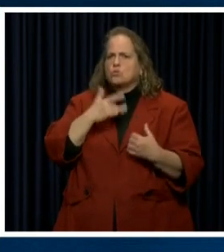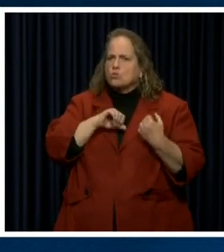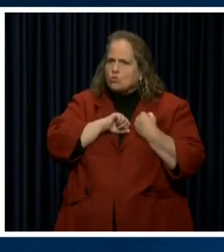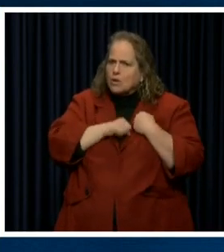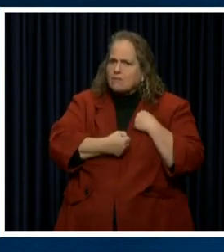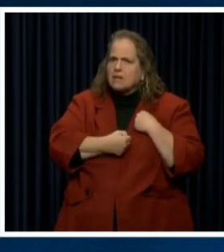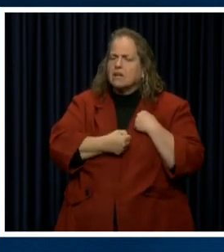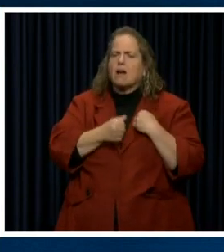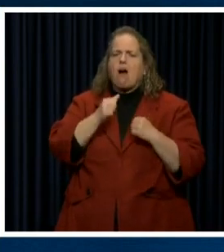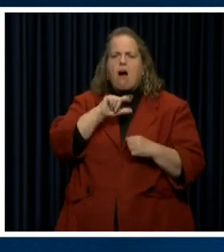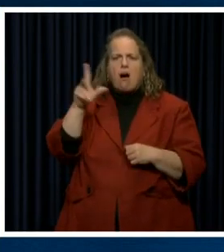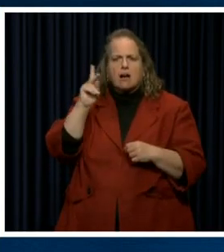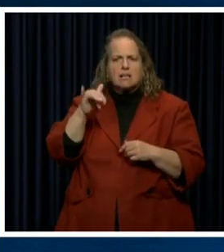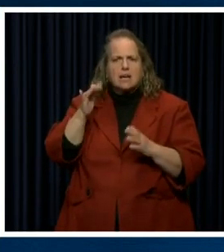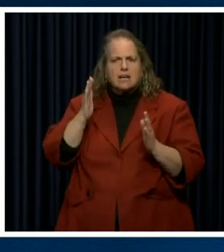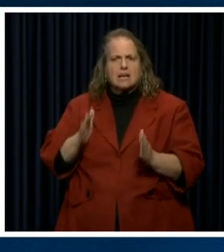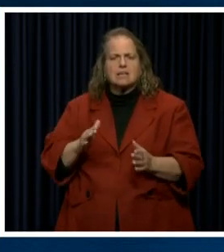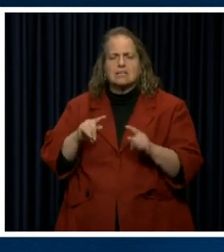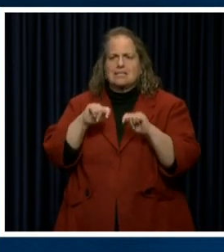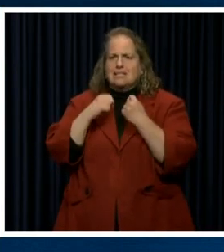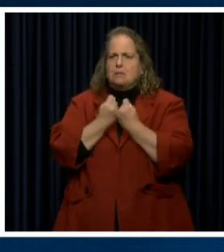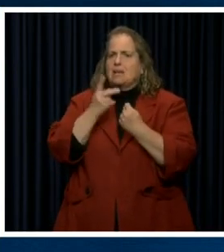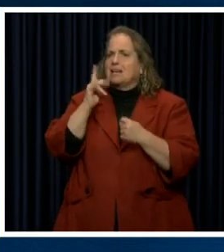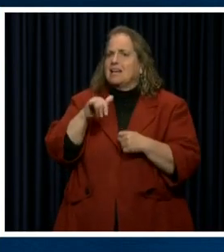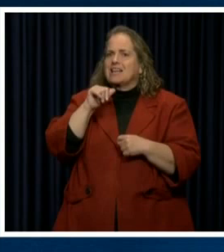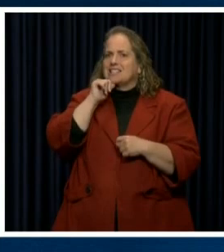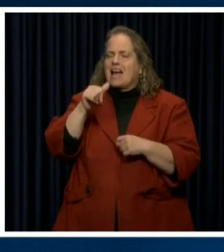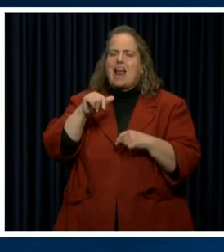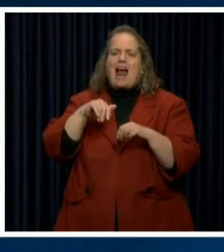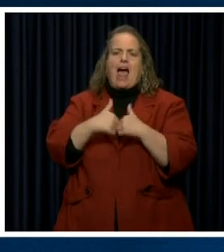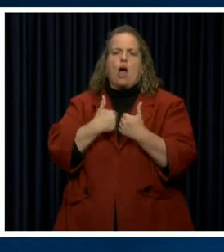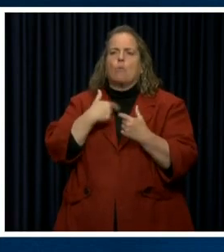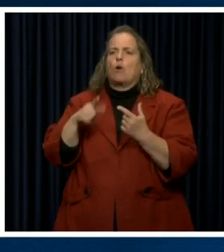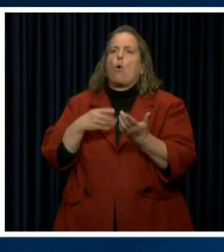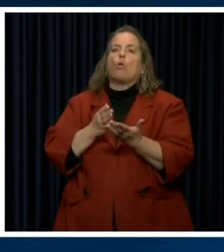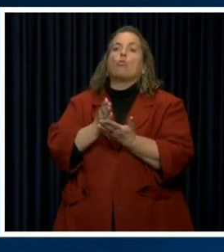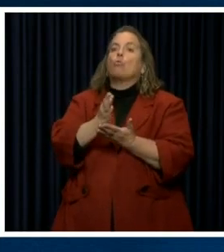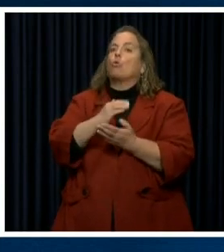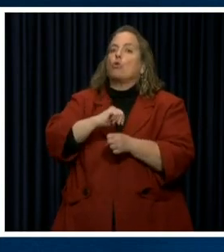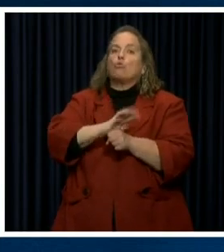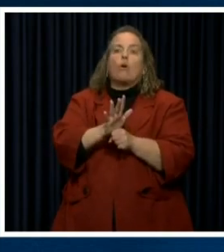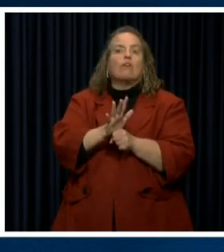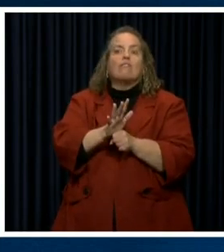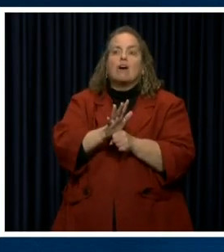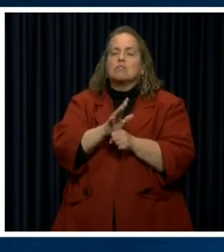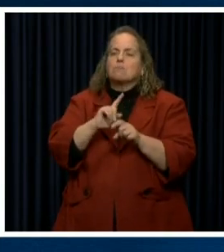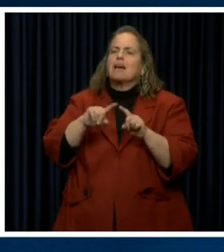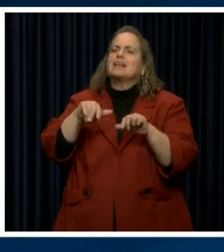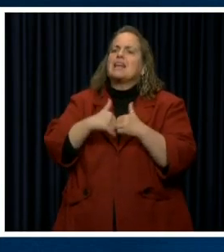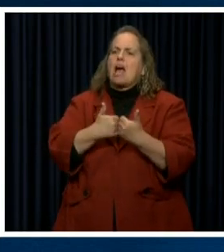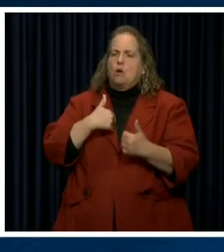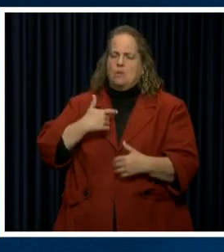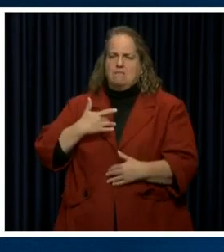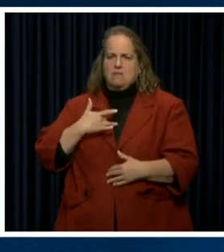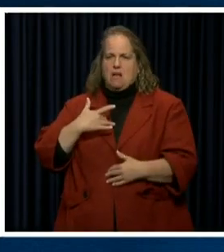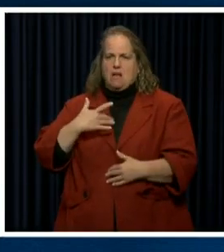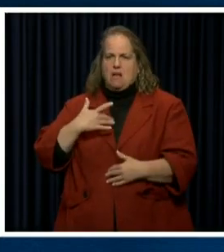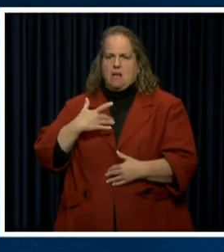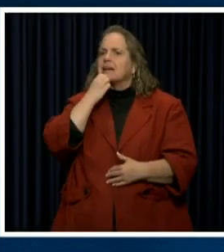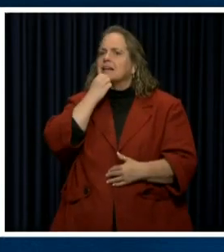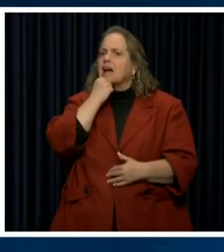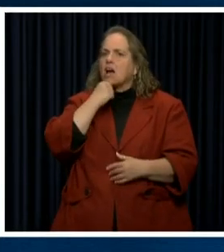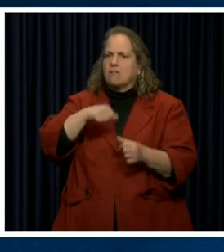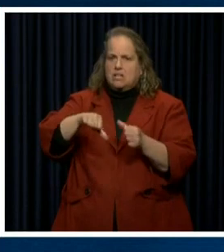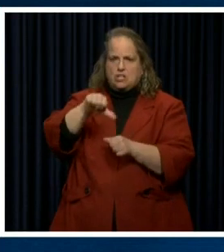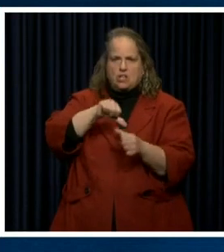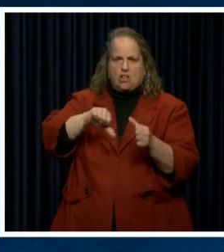that we've lost. Team Kentucky isn't just about how we get through the coronavirus. It's how we feel and care about one another. It's about